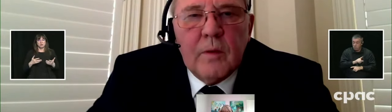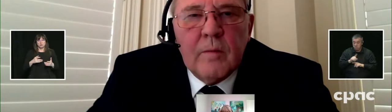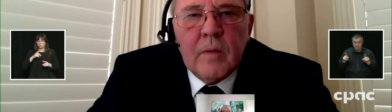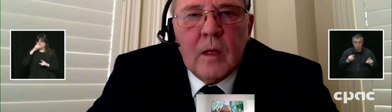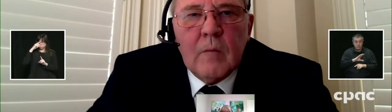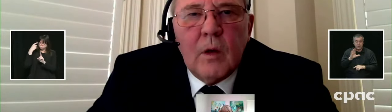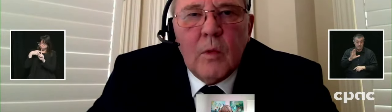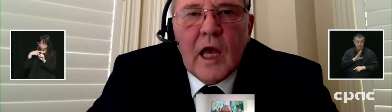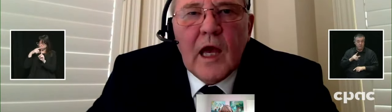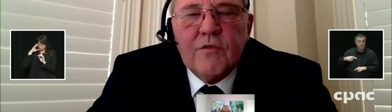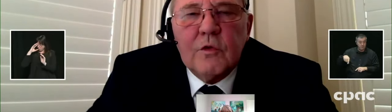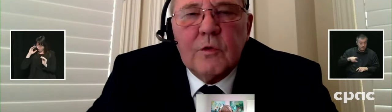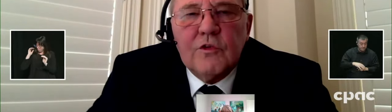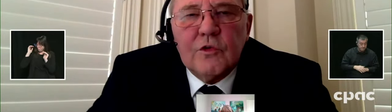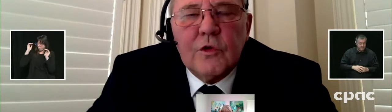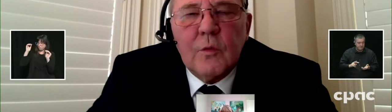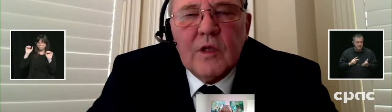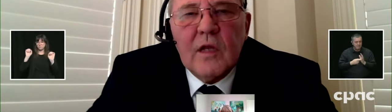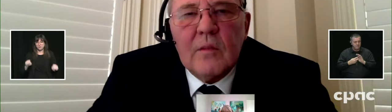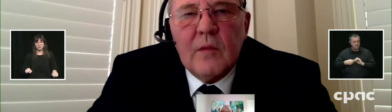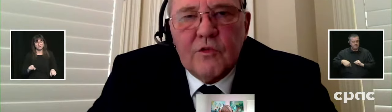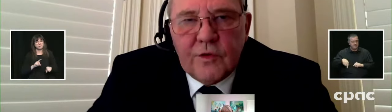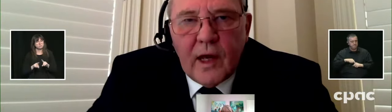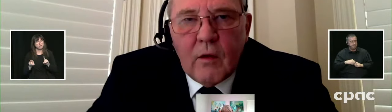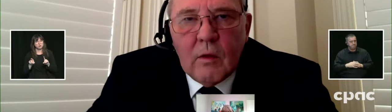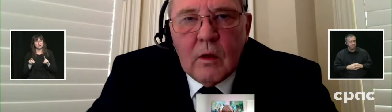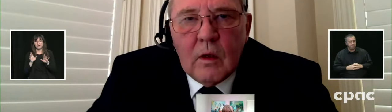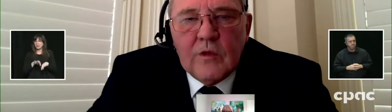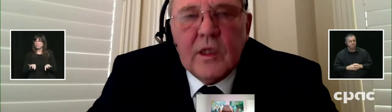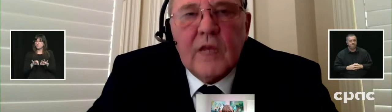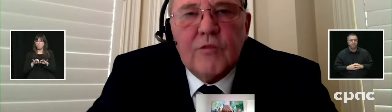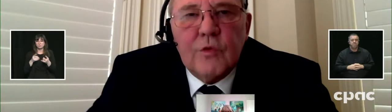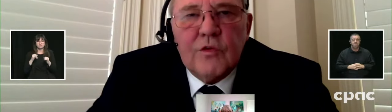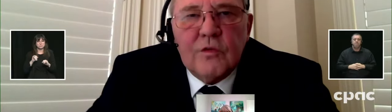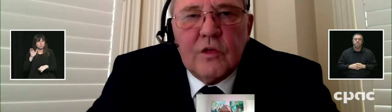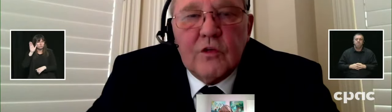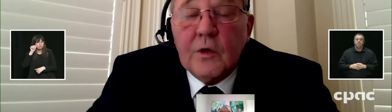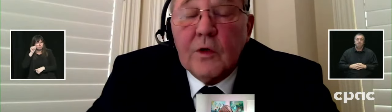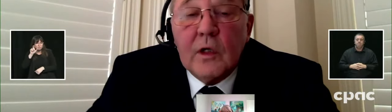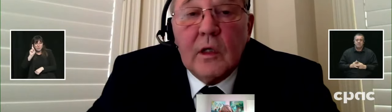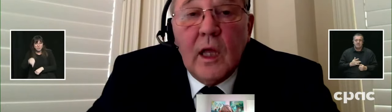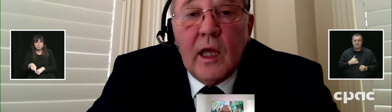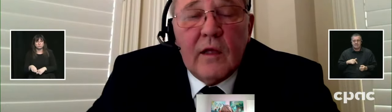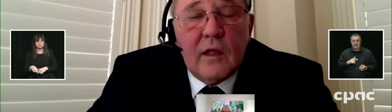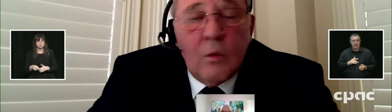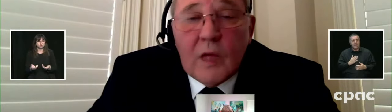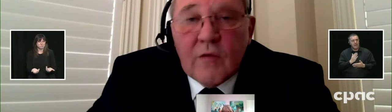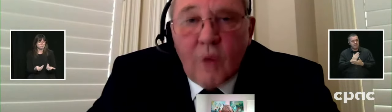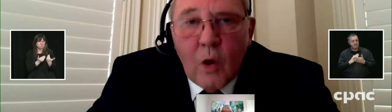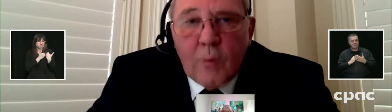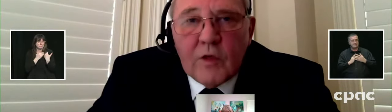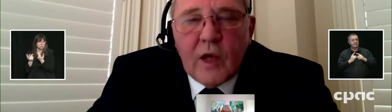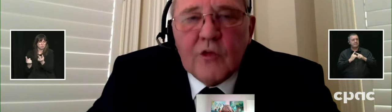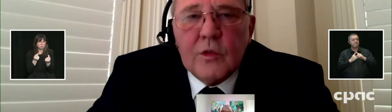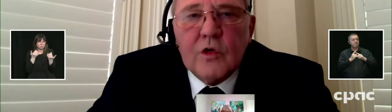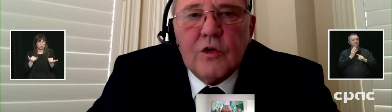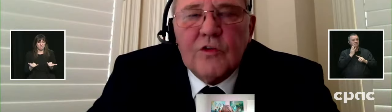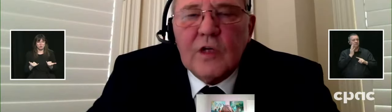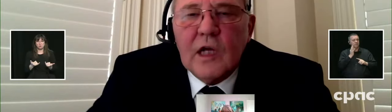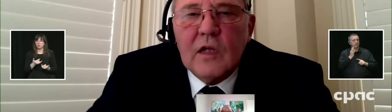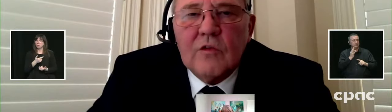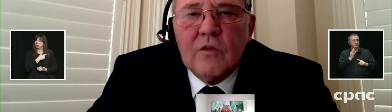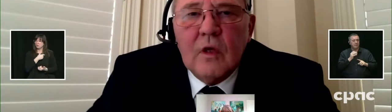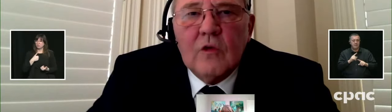hope. But we have to ensure that we take the measures now to get through this period. And you know, we have all been trying to